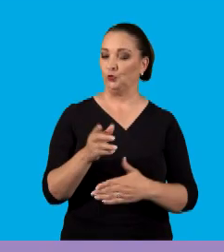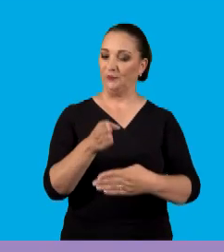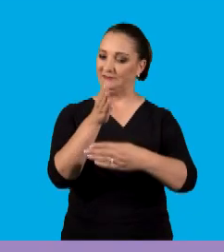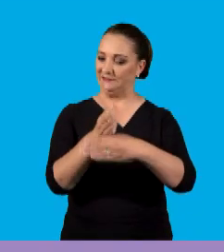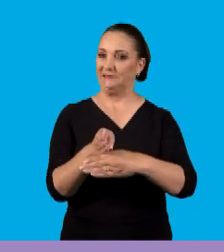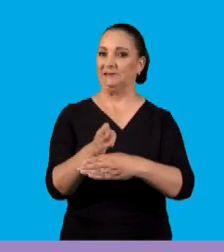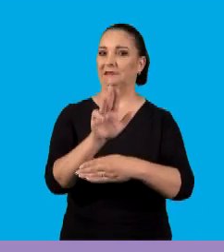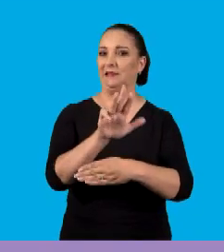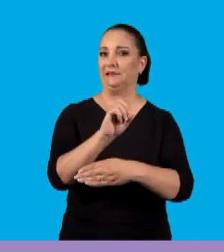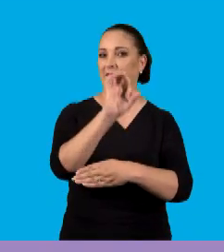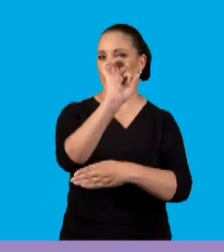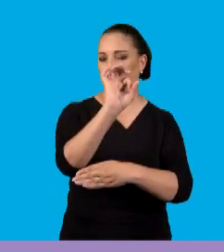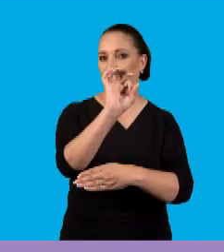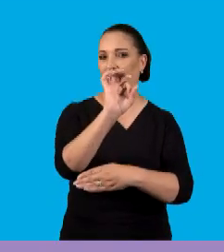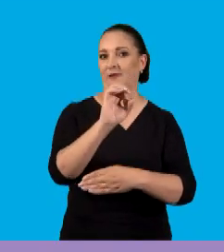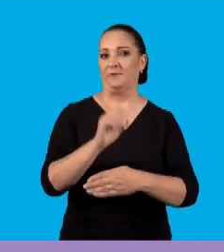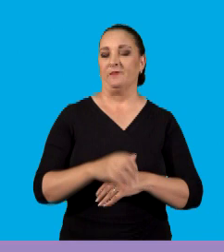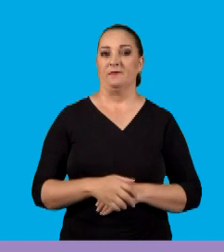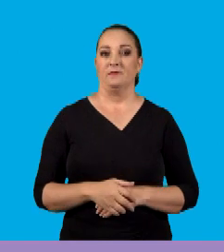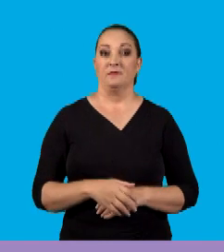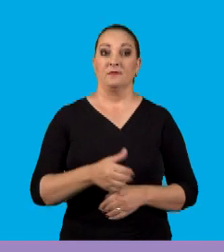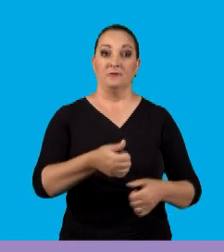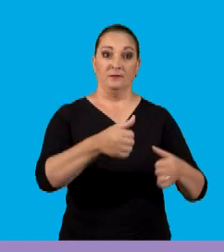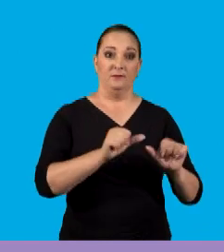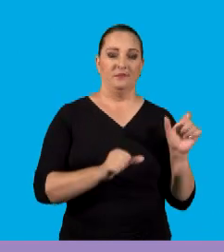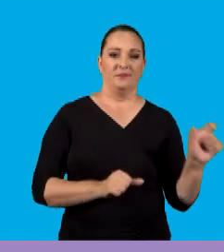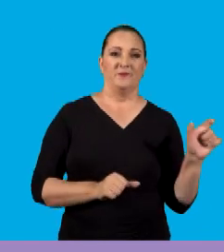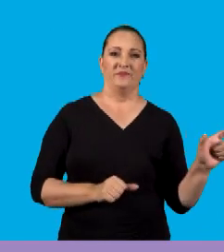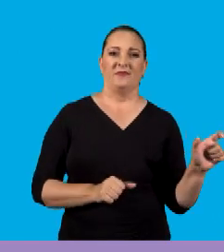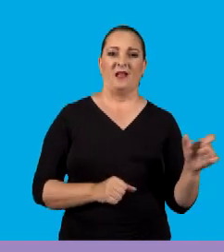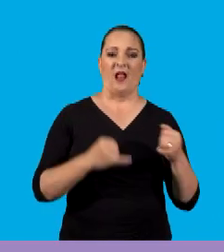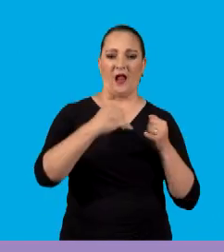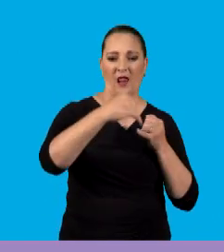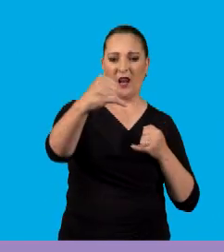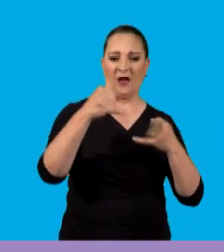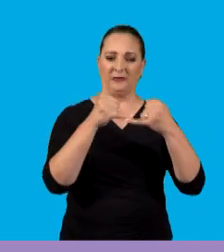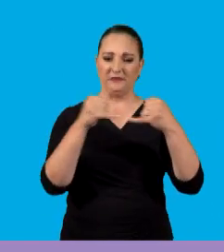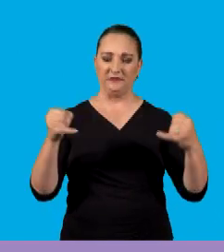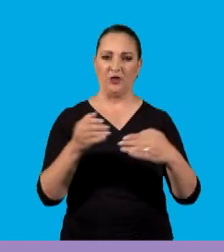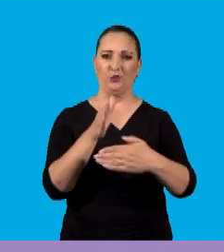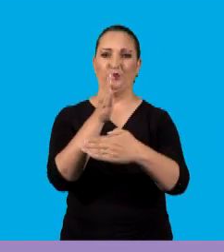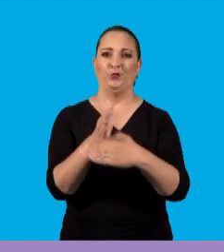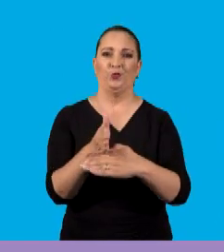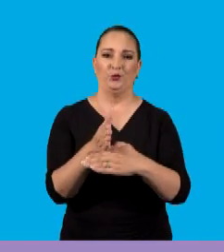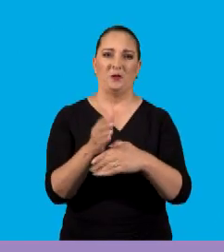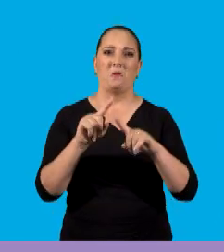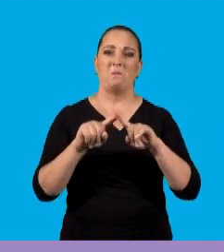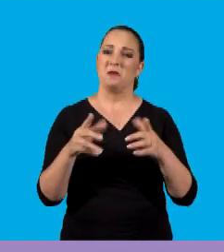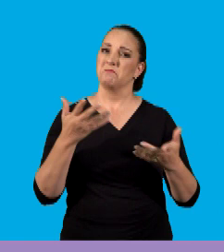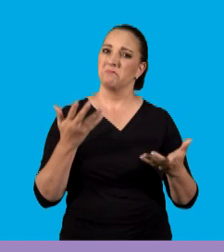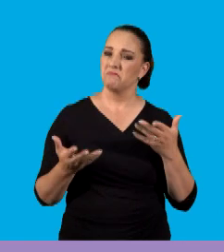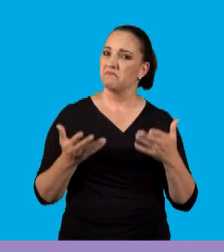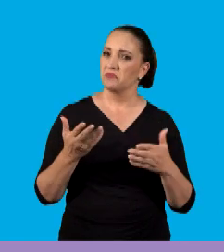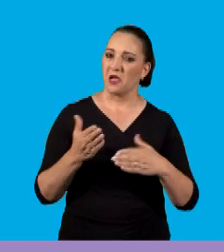angle, which is 90 degrees. Intersecting lines are lines that cross over each other. And as they cross, sometimes